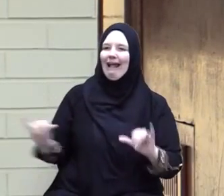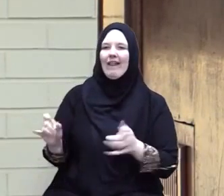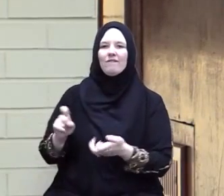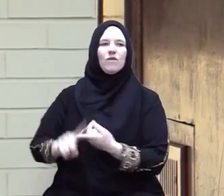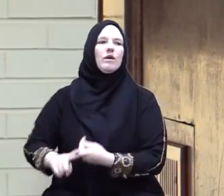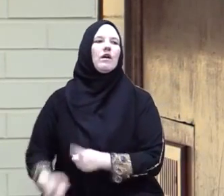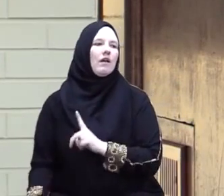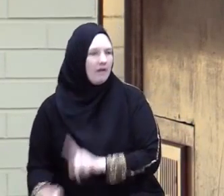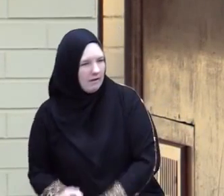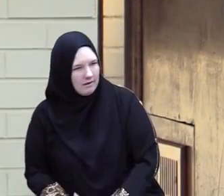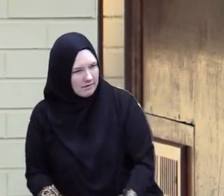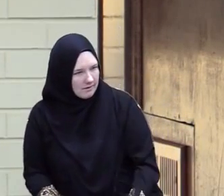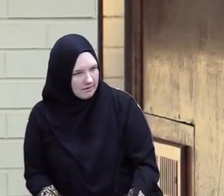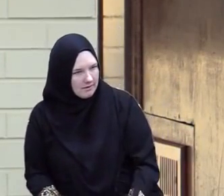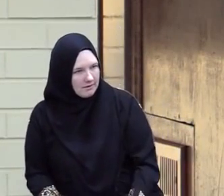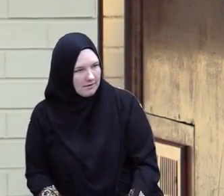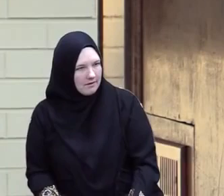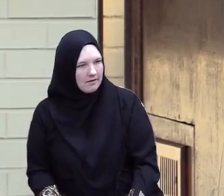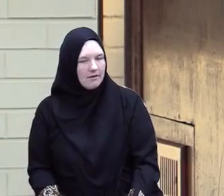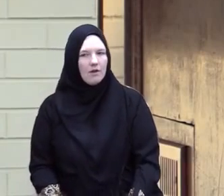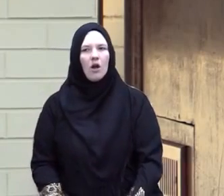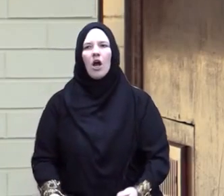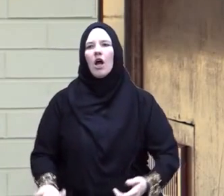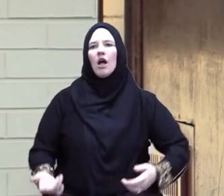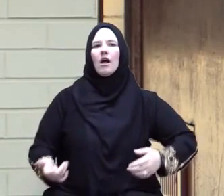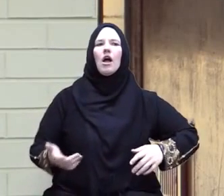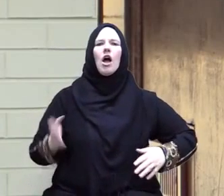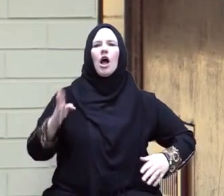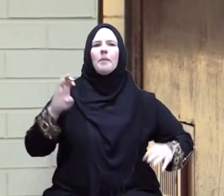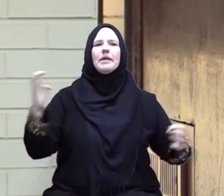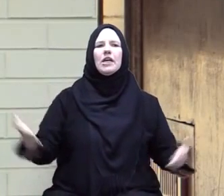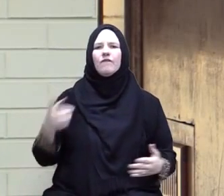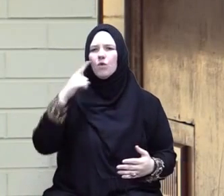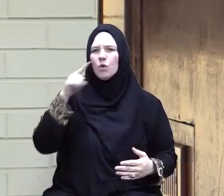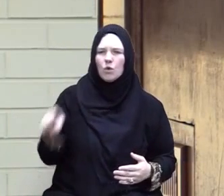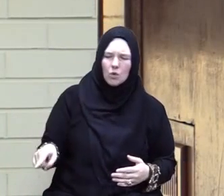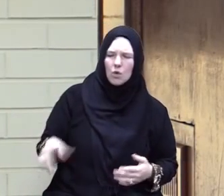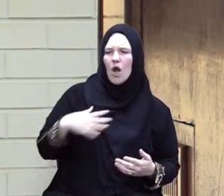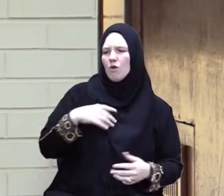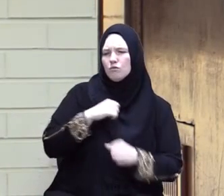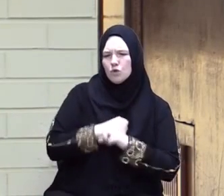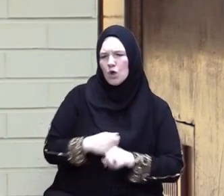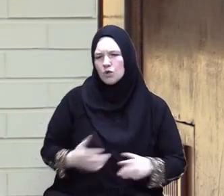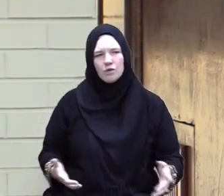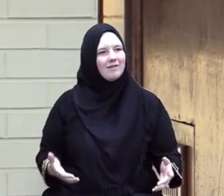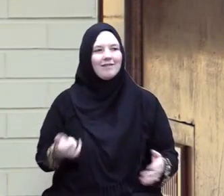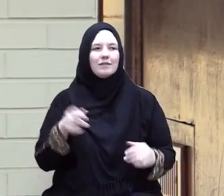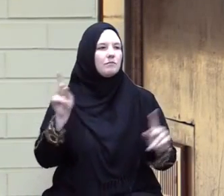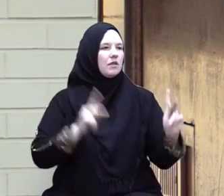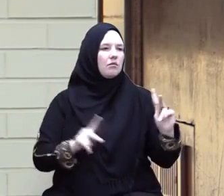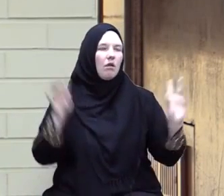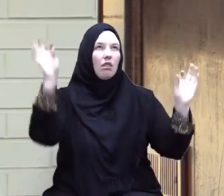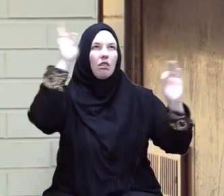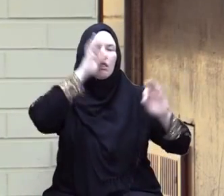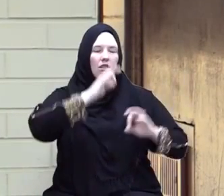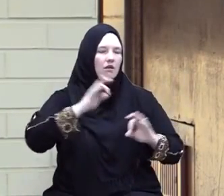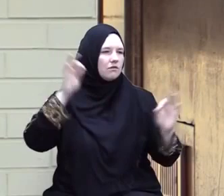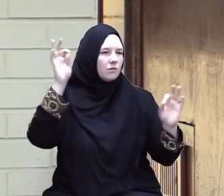fools. We are here for you. We are going to protect you against them. These people don't know what they are